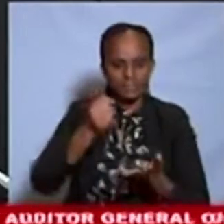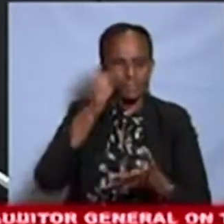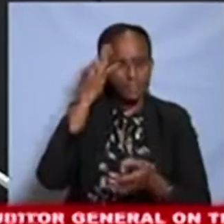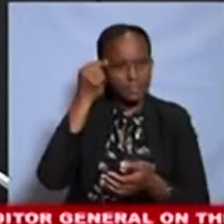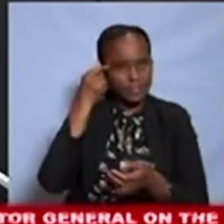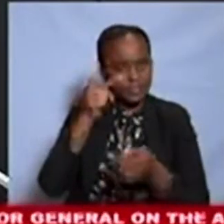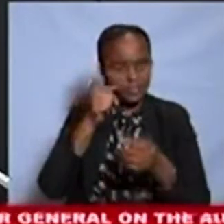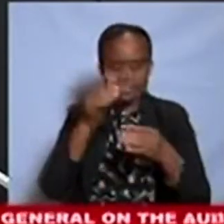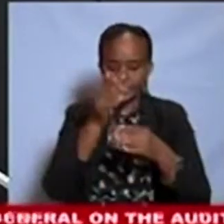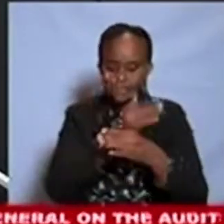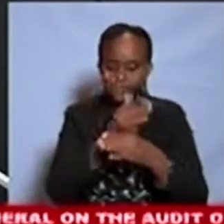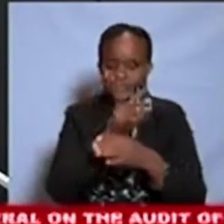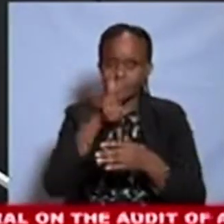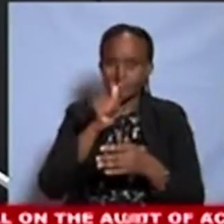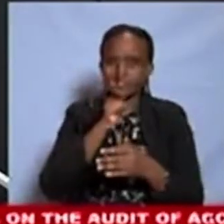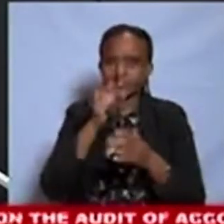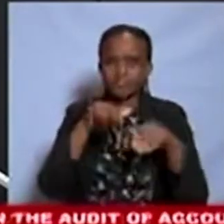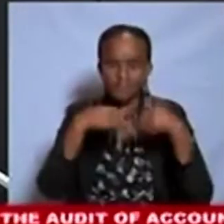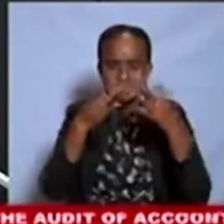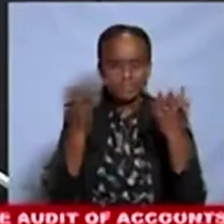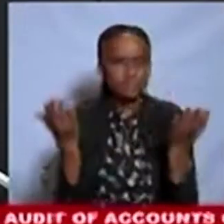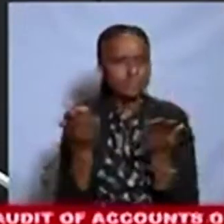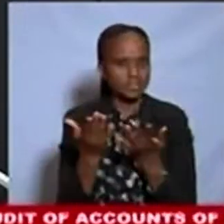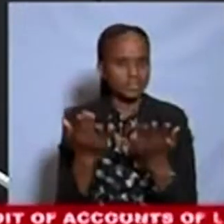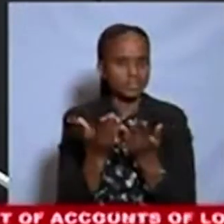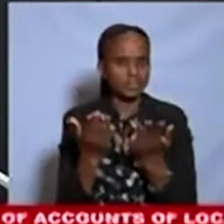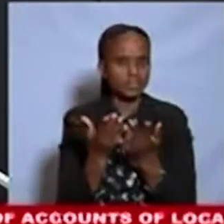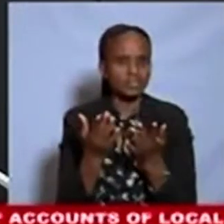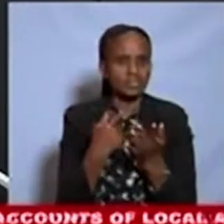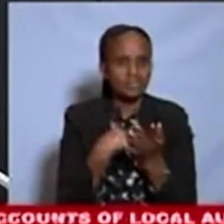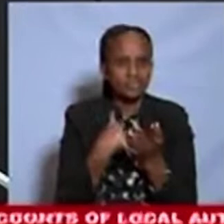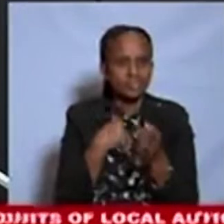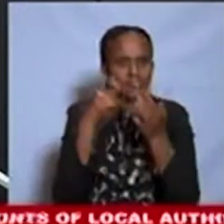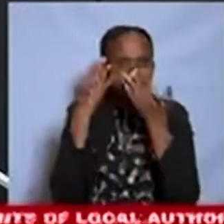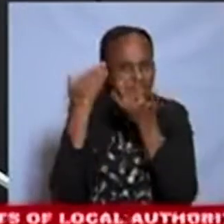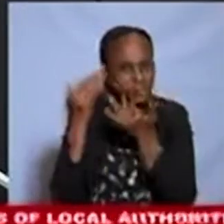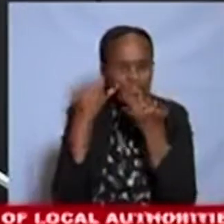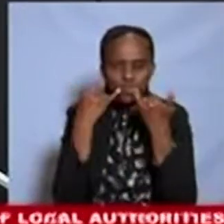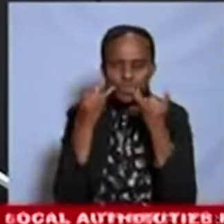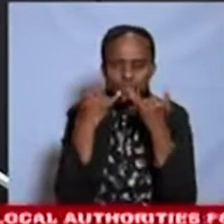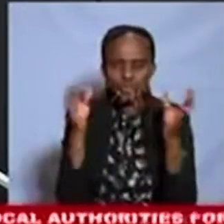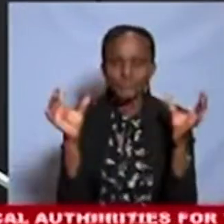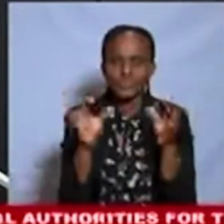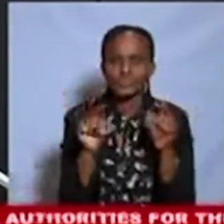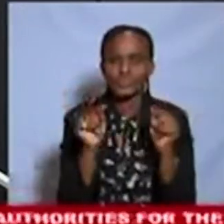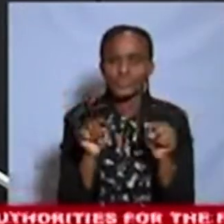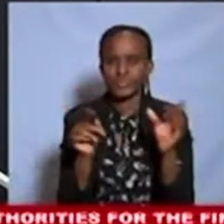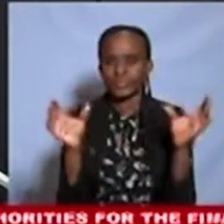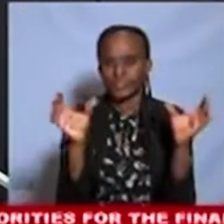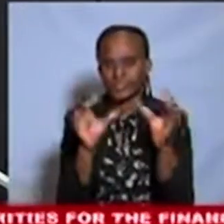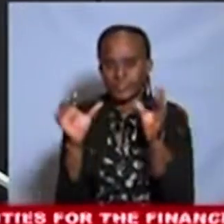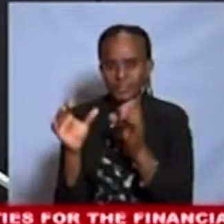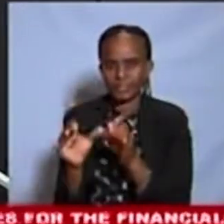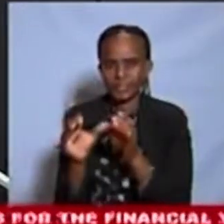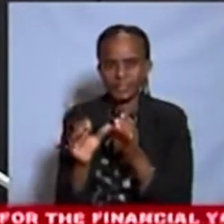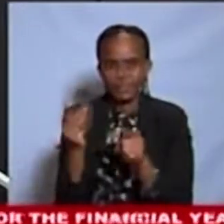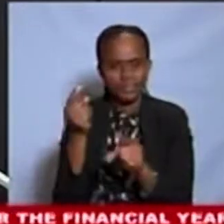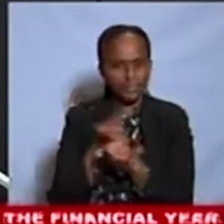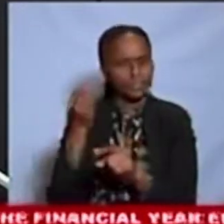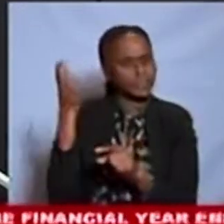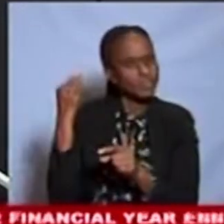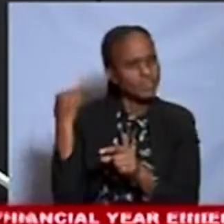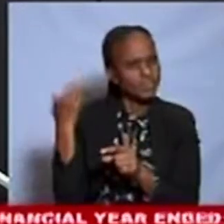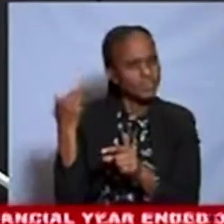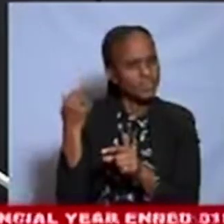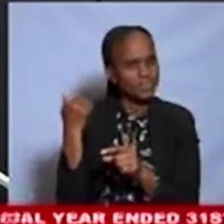contract which you know that you will not be awarded? I wish to inform the committee that councils from time